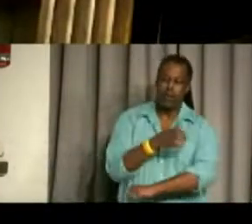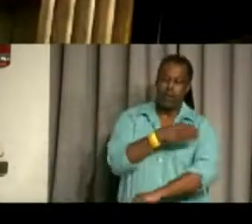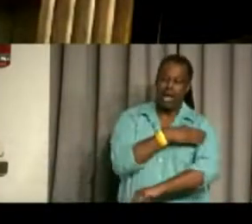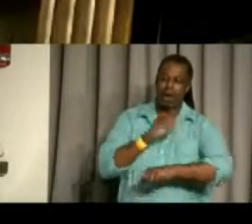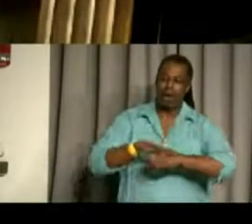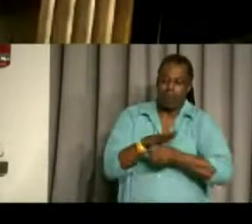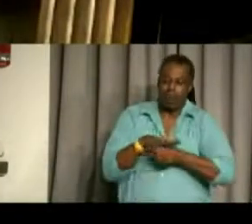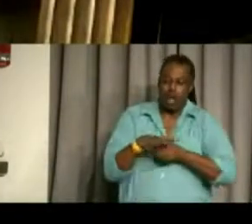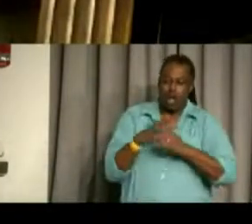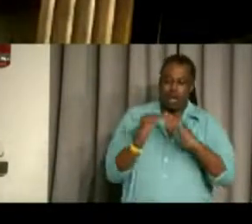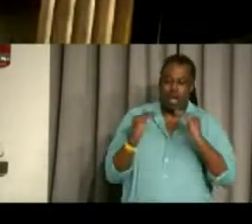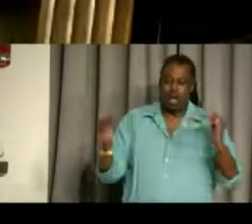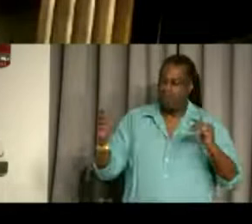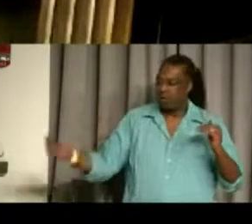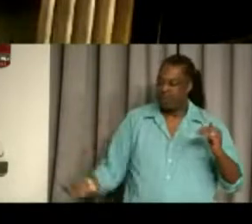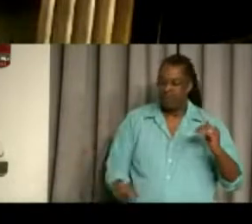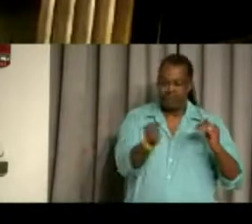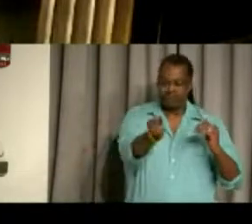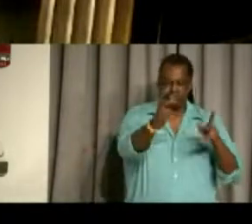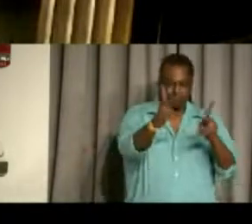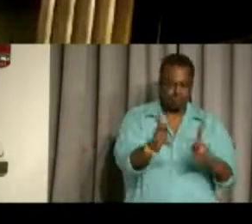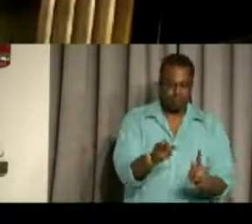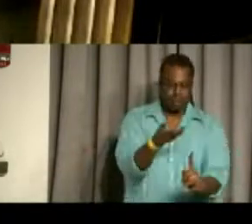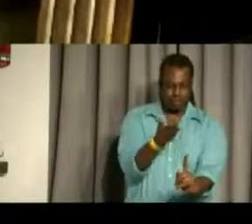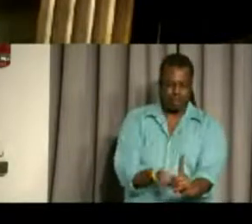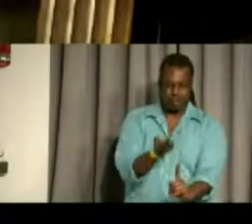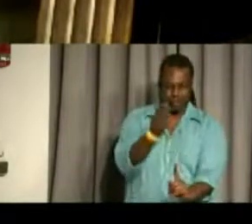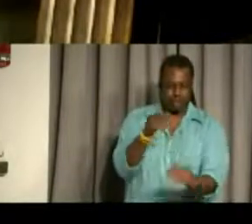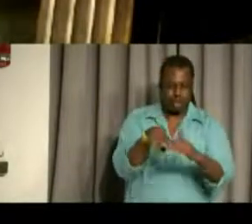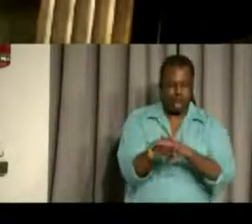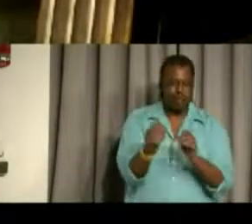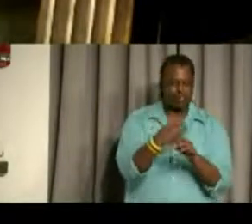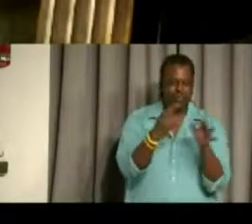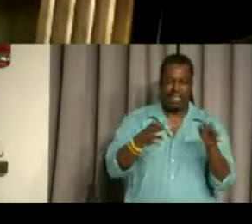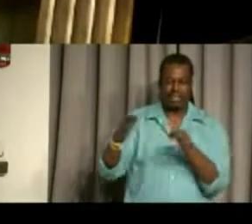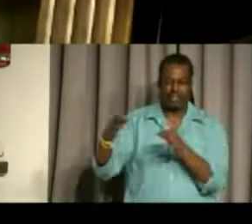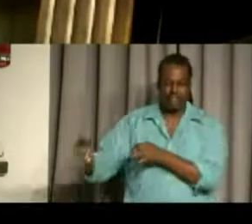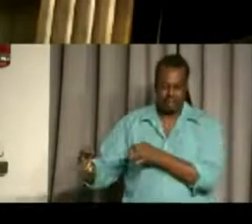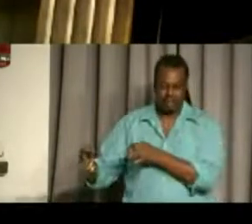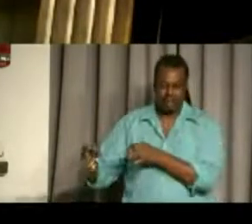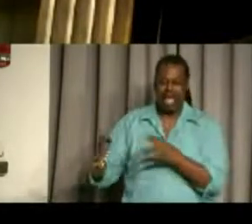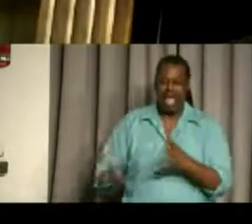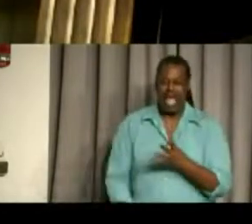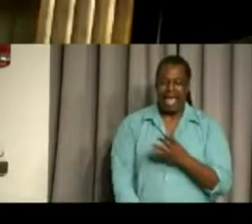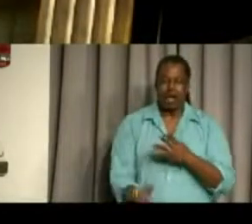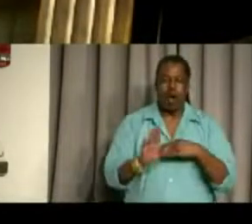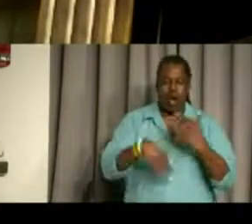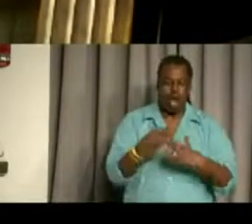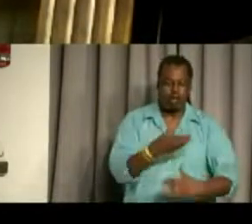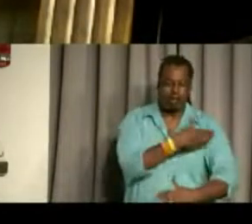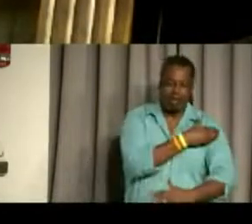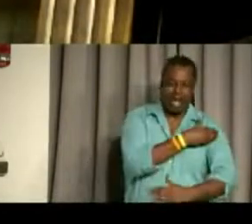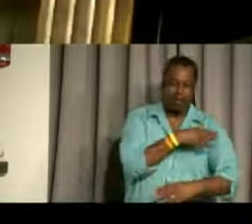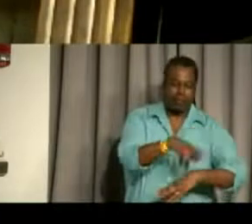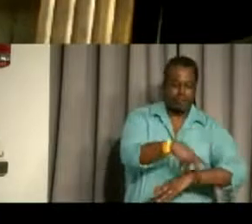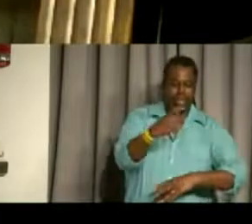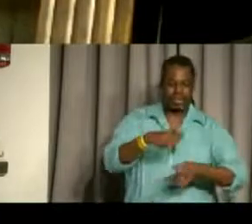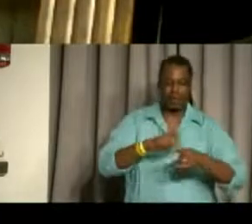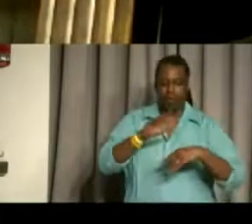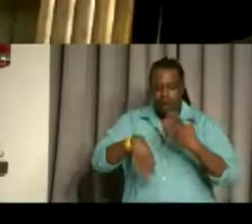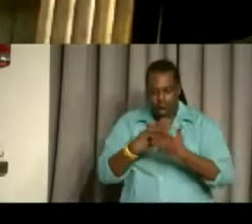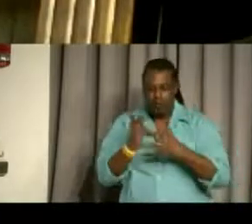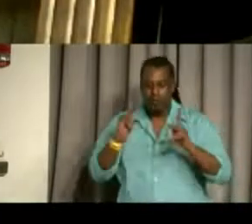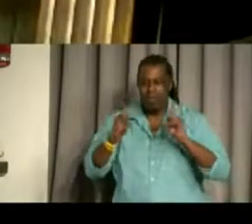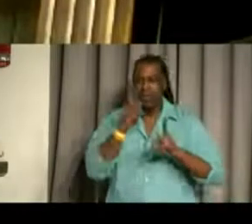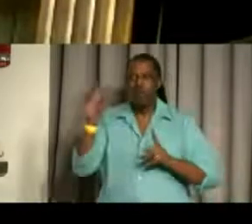level appoints an individual who goes in and makes decisions and takes all of the power away from those who have been